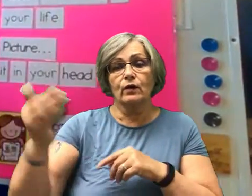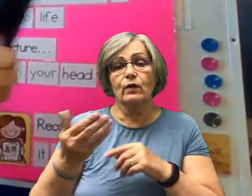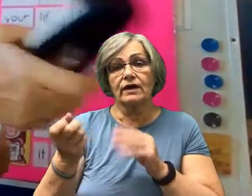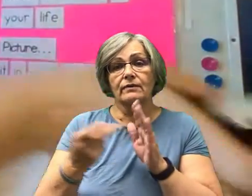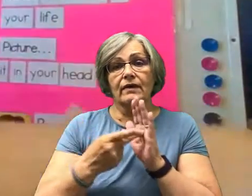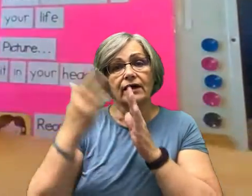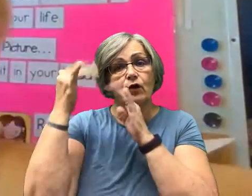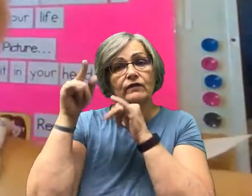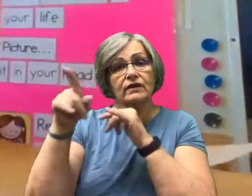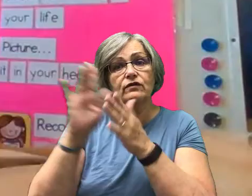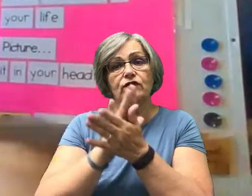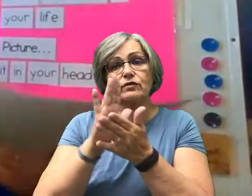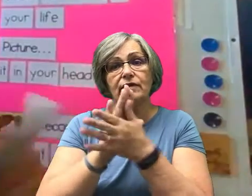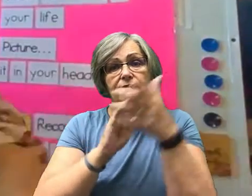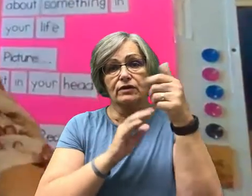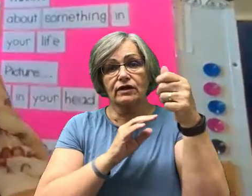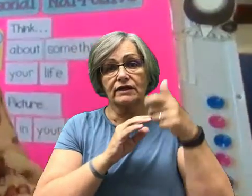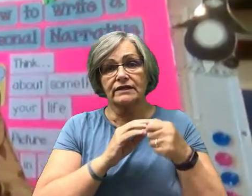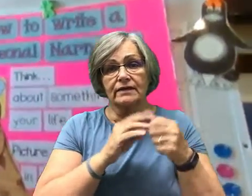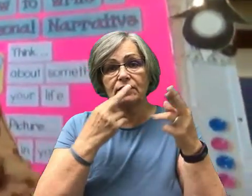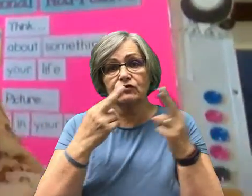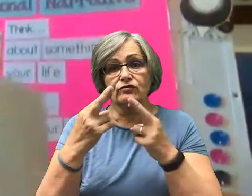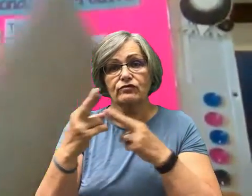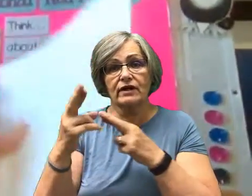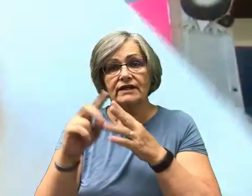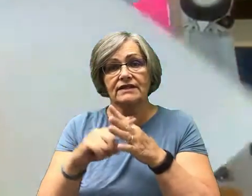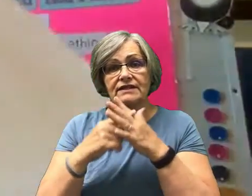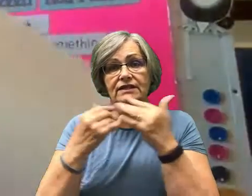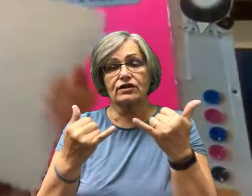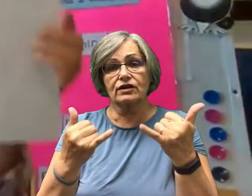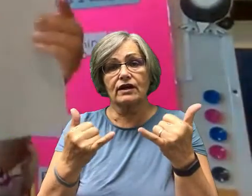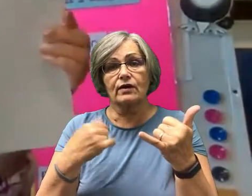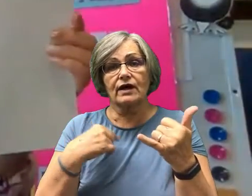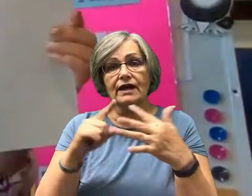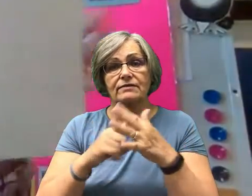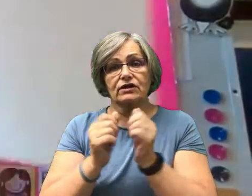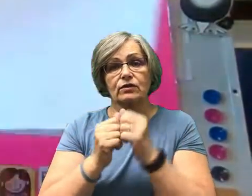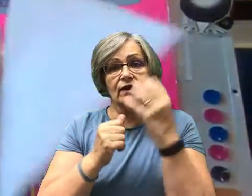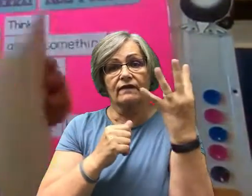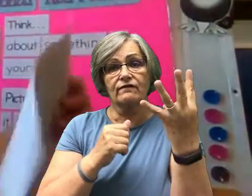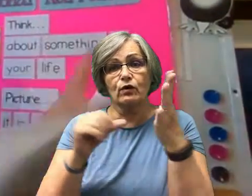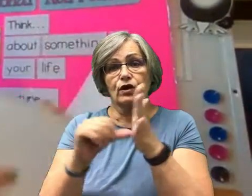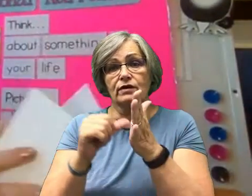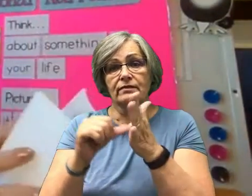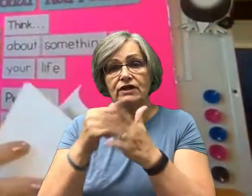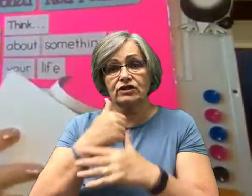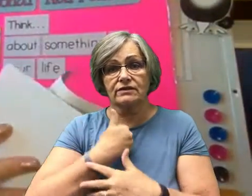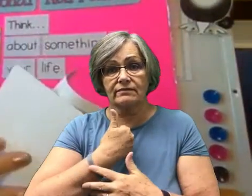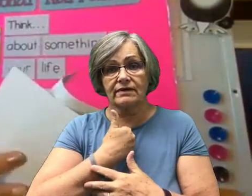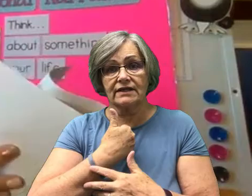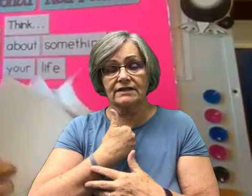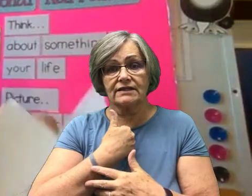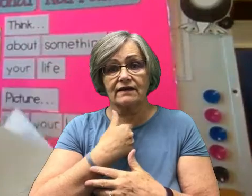All right, welcome back. Hopefully you have your paper also. My paper, I'm starting with 4